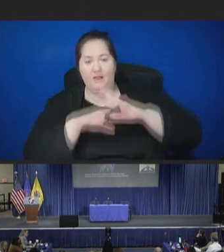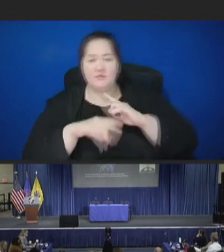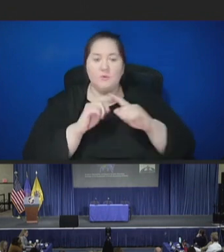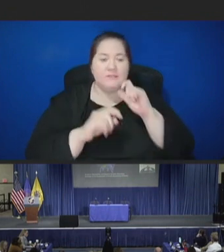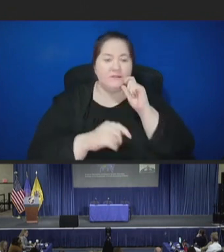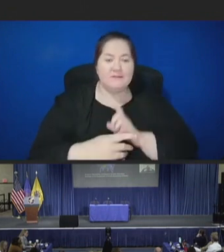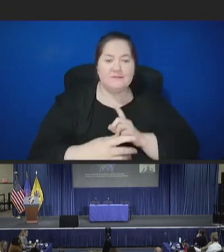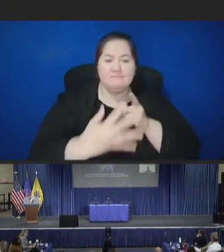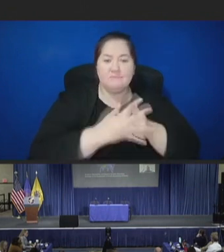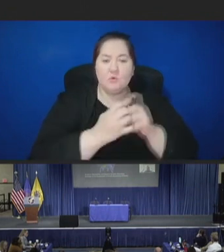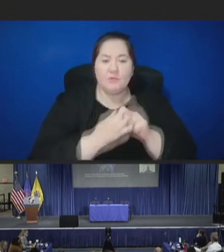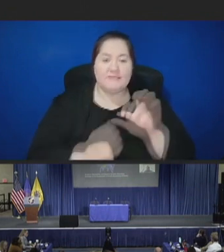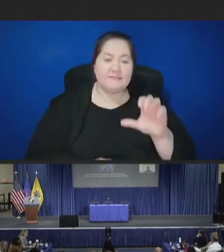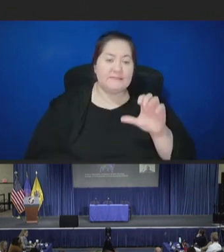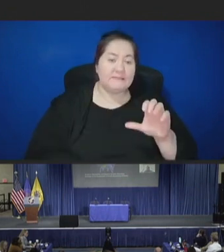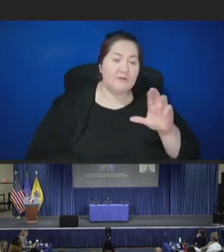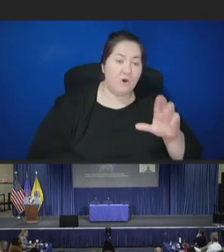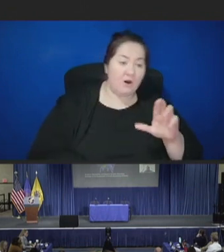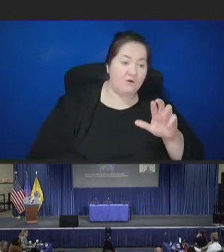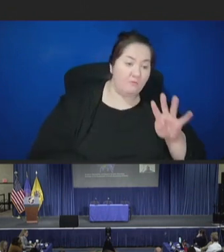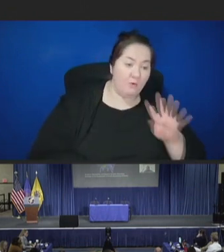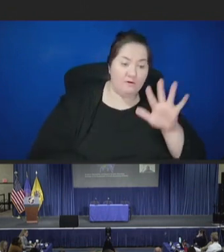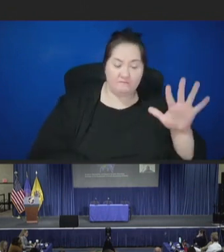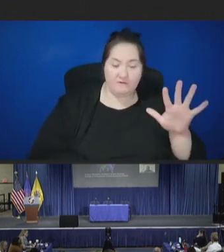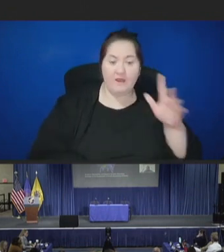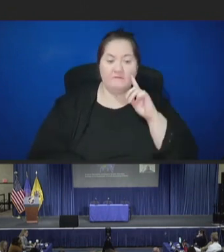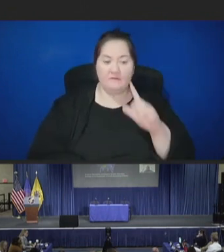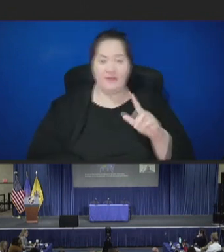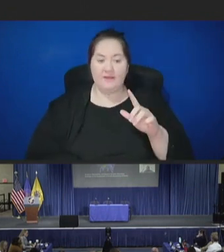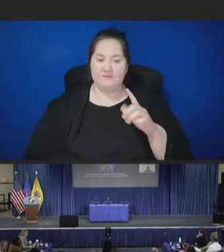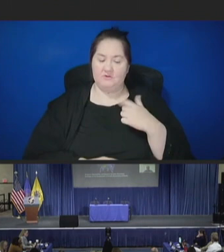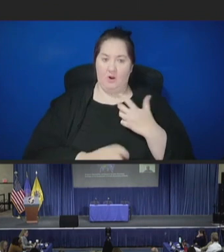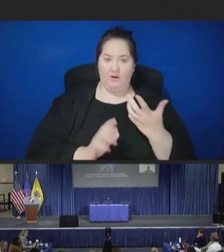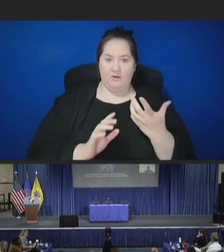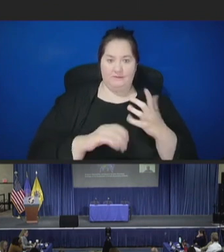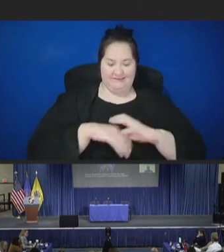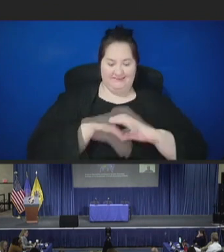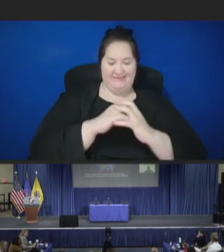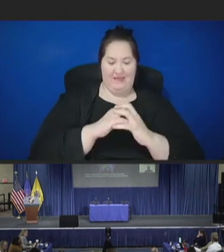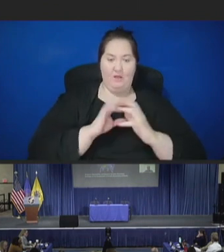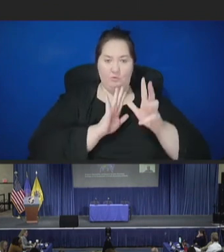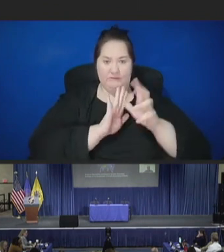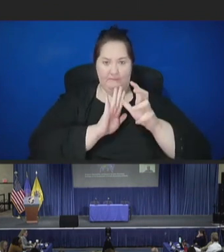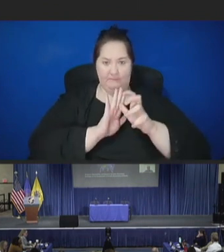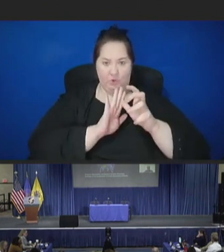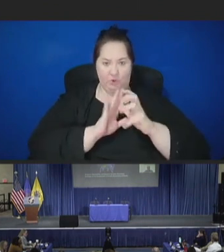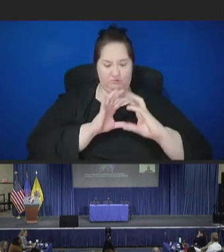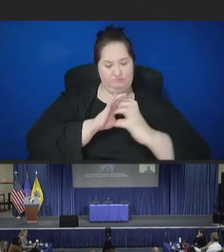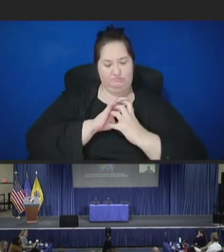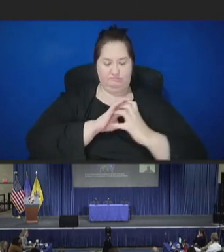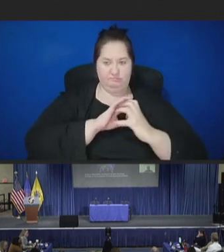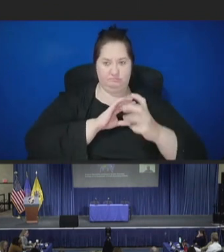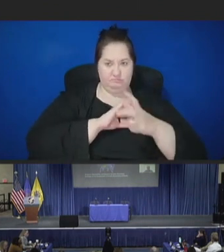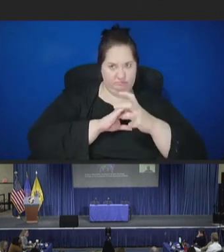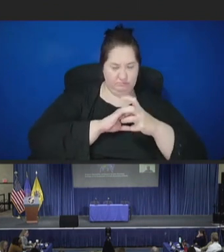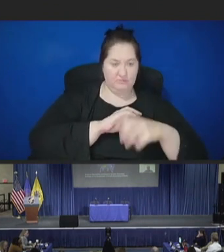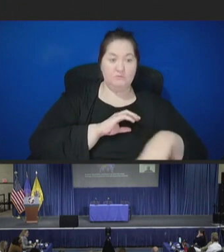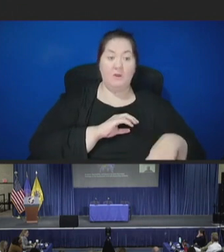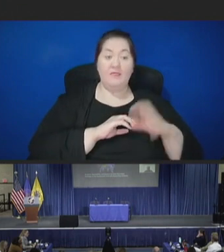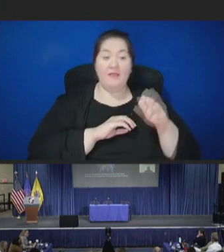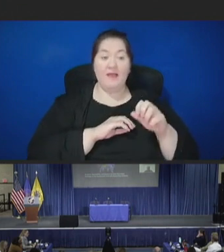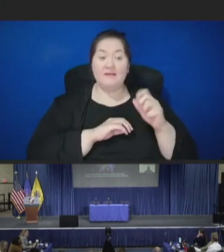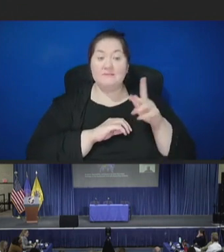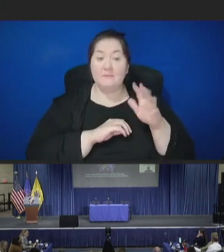CCR5, the receptors on the receptor and co-receptor on human cells. And on this trimeric spike, the